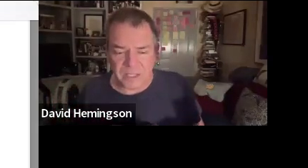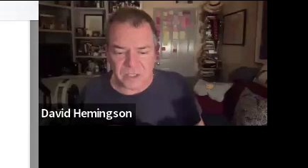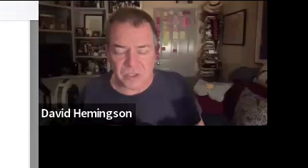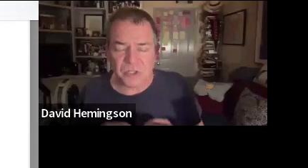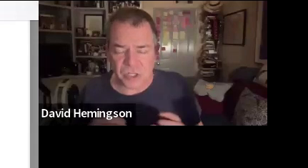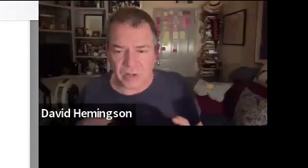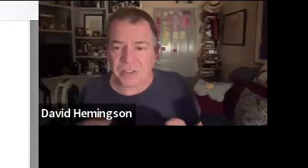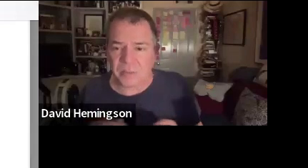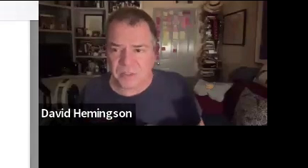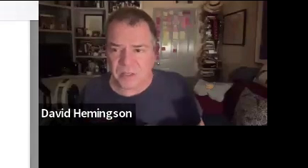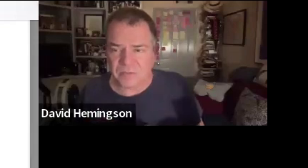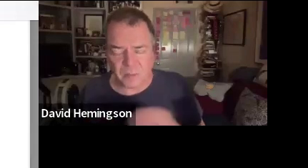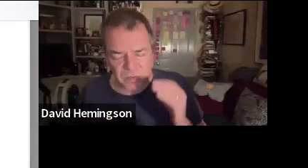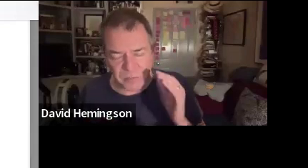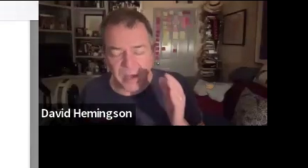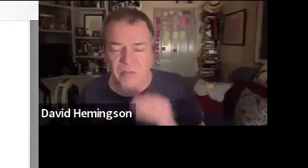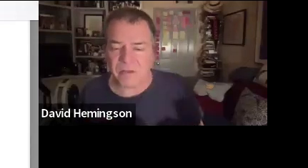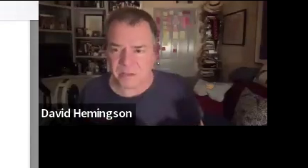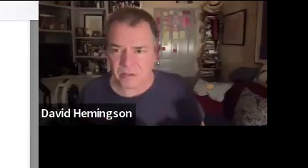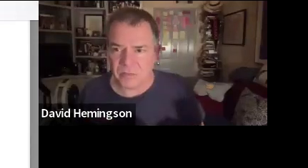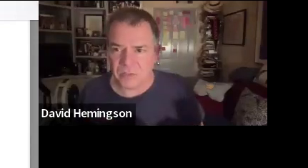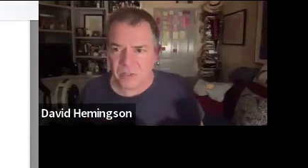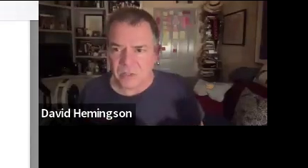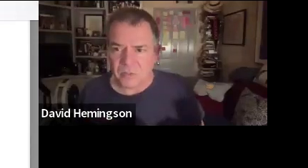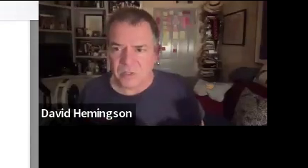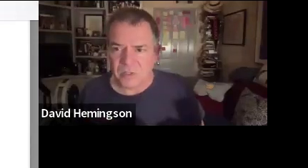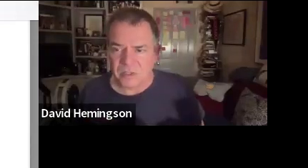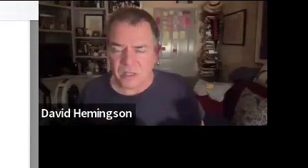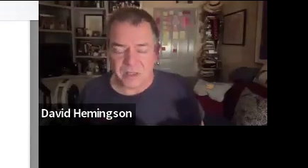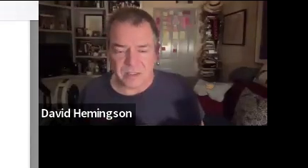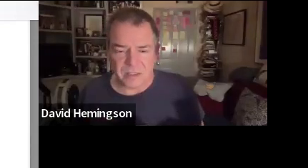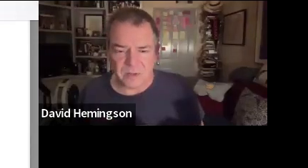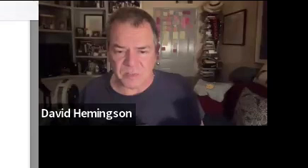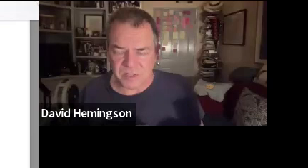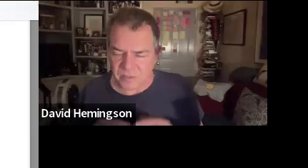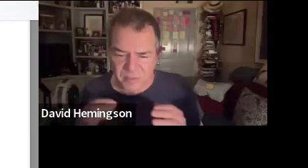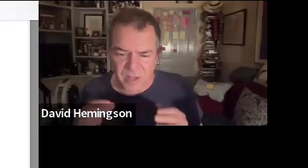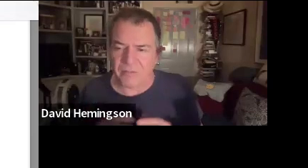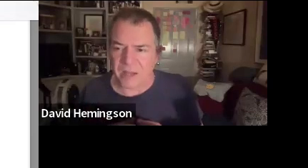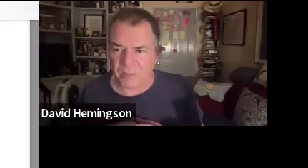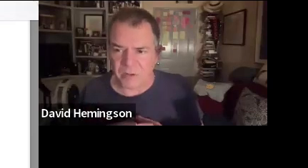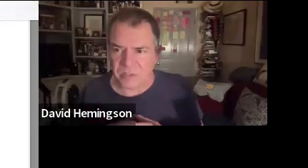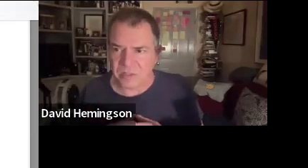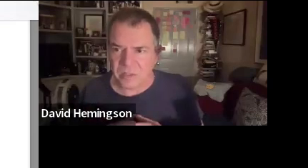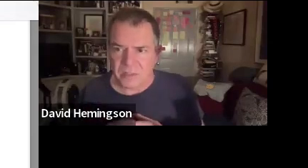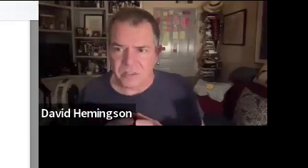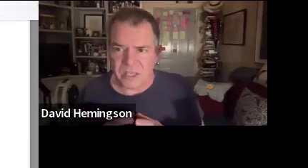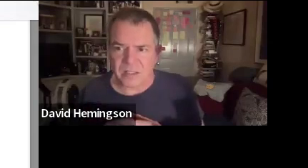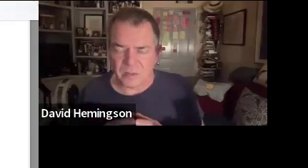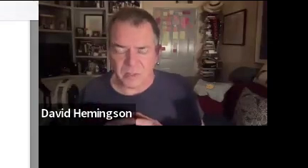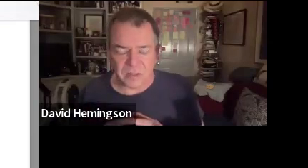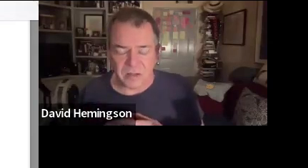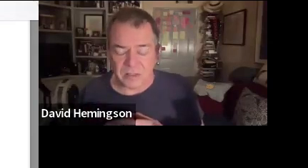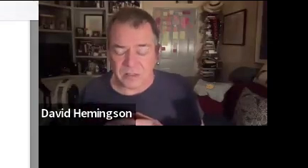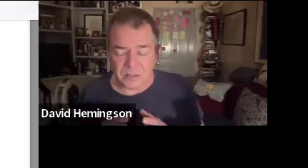I felt like she would share some of this stuff in the most matter-of-fact terms, because I think she's in many respects a very matter-of-fact person. She's had